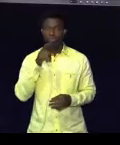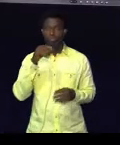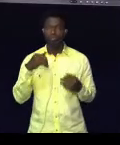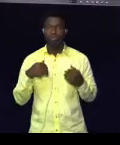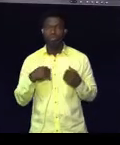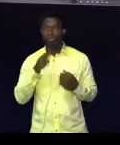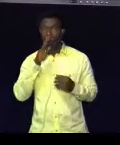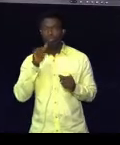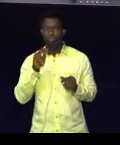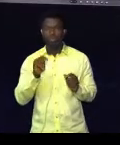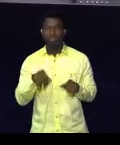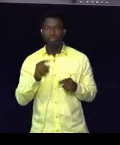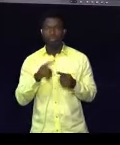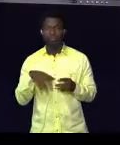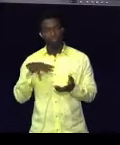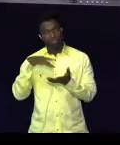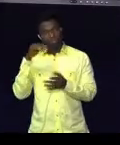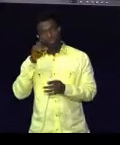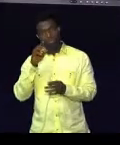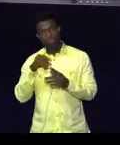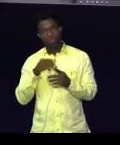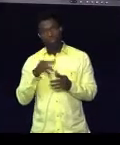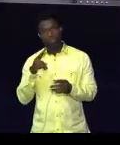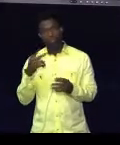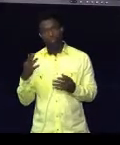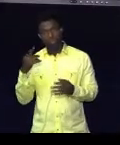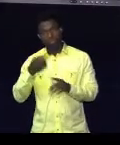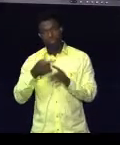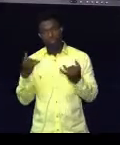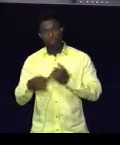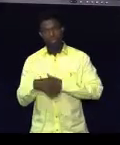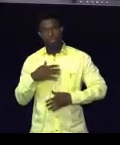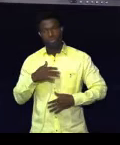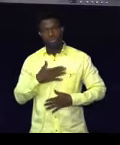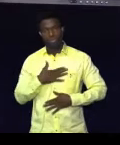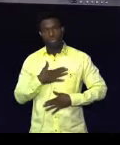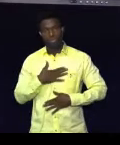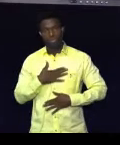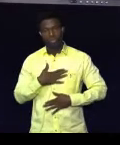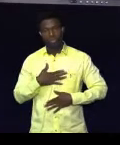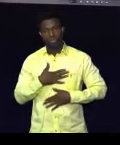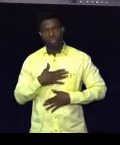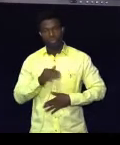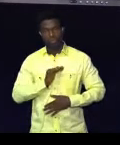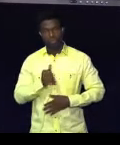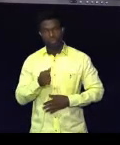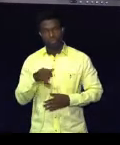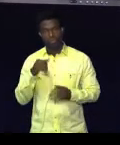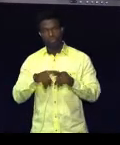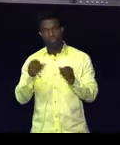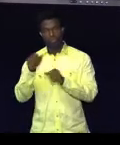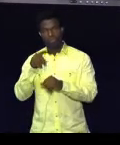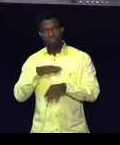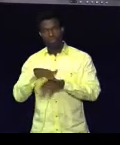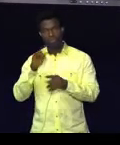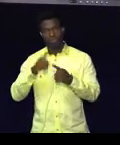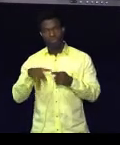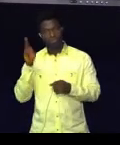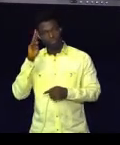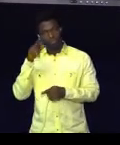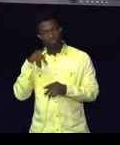that you have been able to learn 1 or 2 things from today's lesson. I have enjoyed myself. It's time to hand you over to Uncle